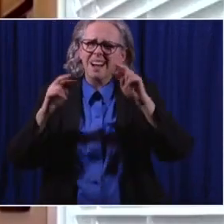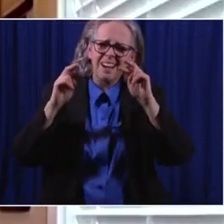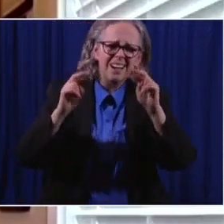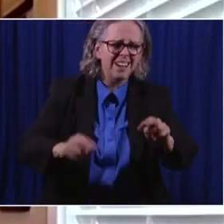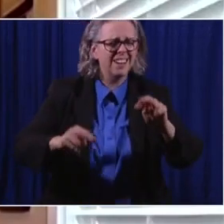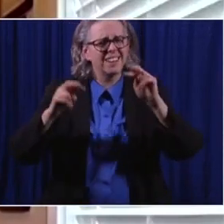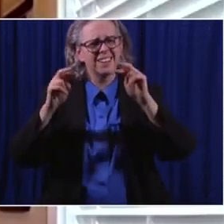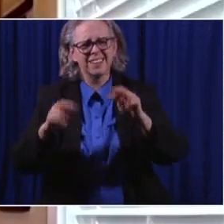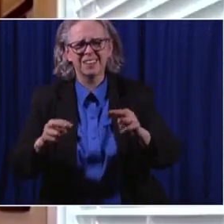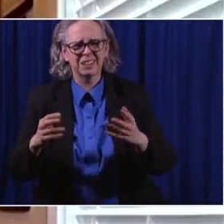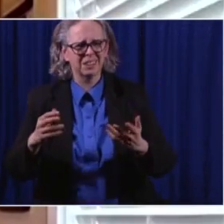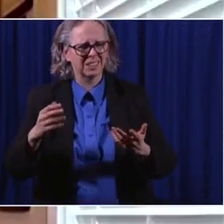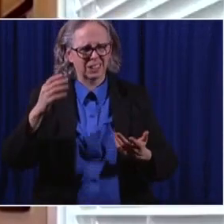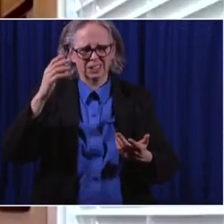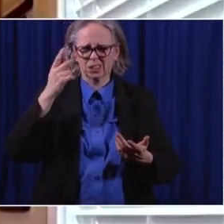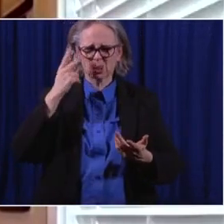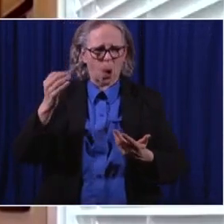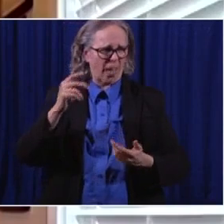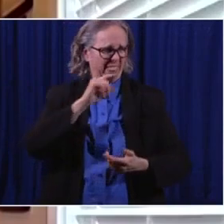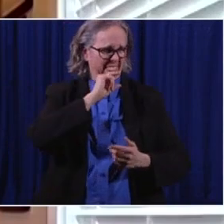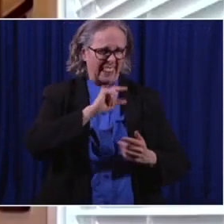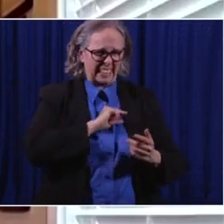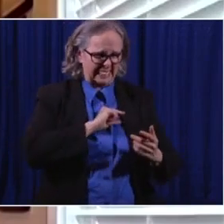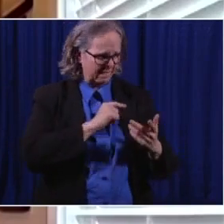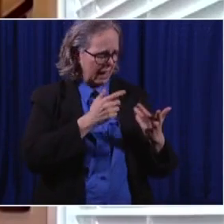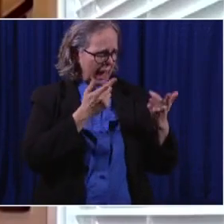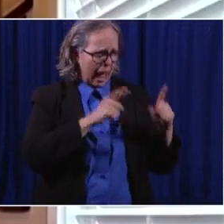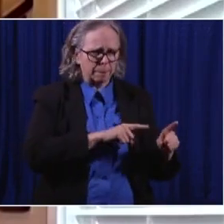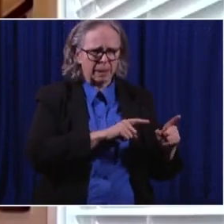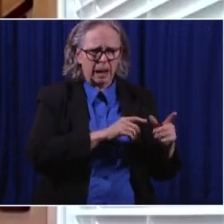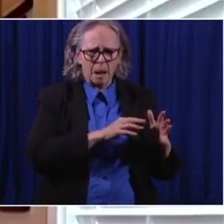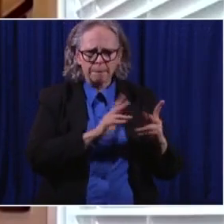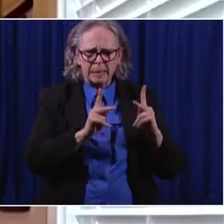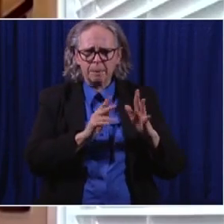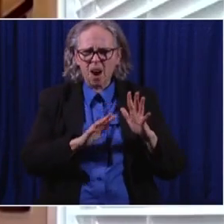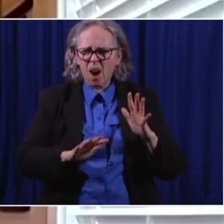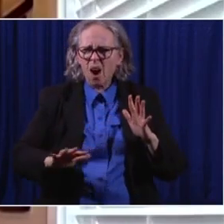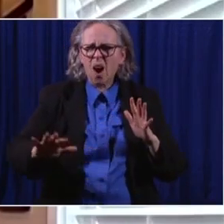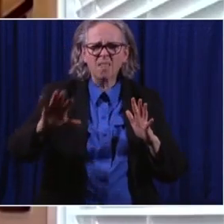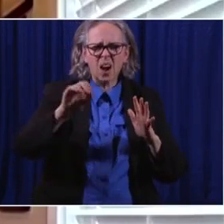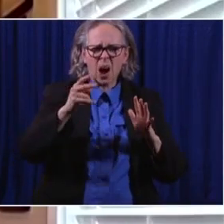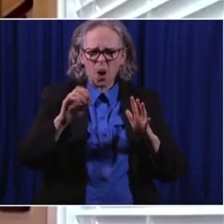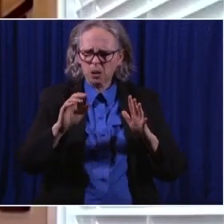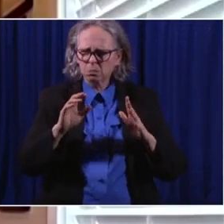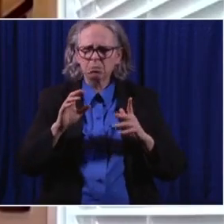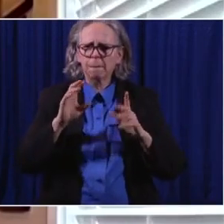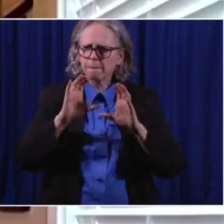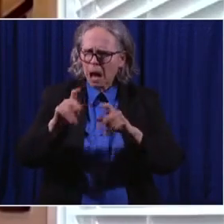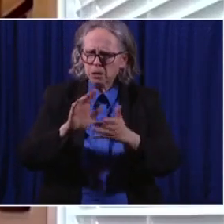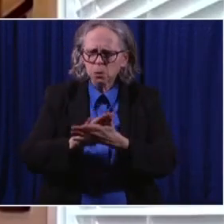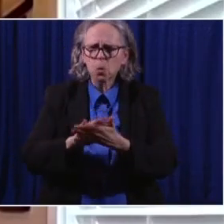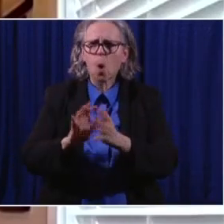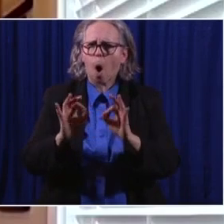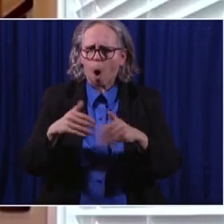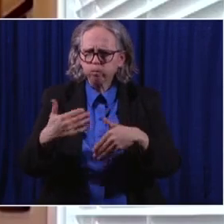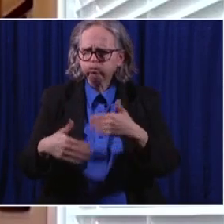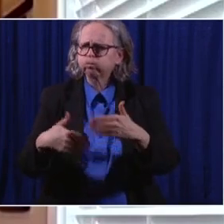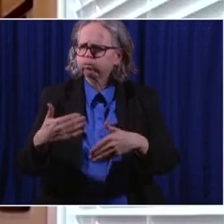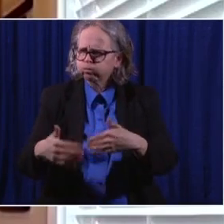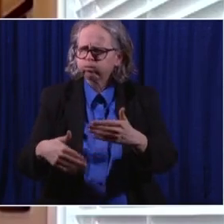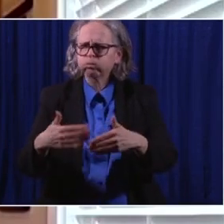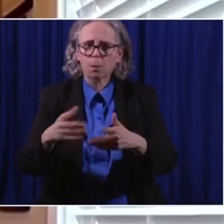Thanksgiving holiday from Ohioans, including our students. But as we head into this holiday